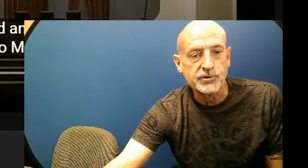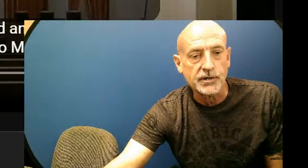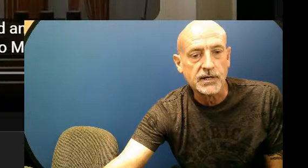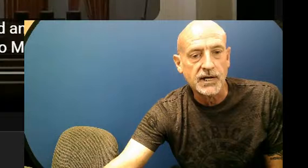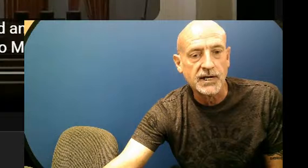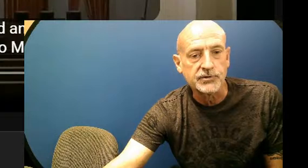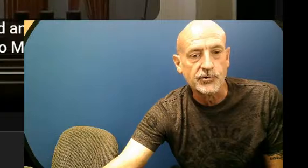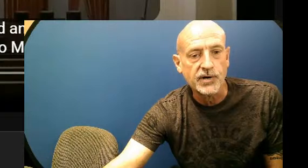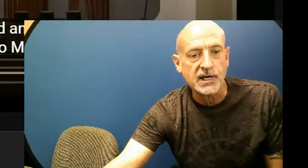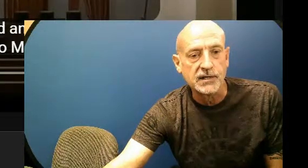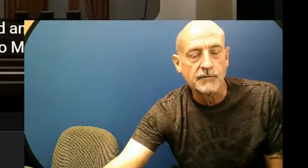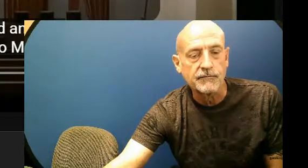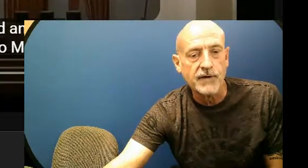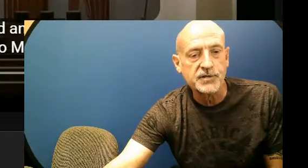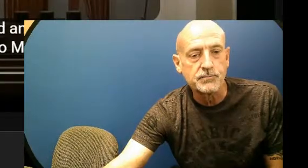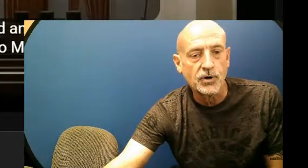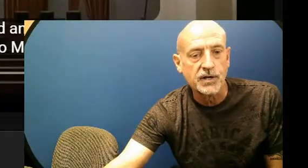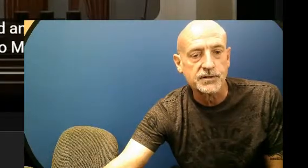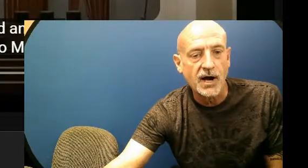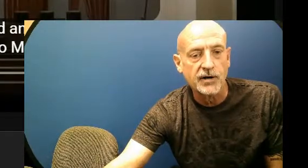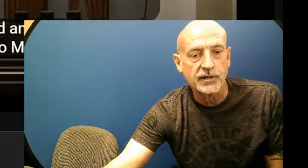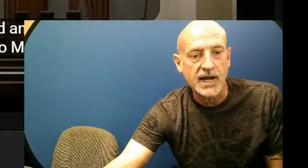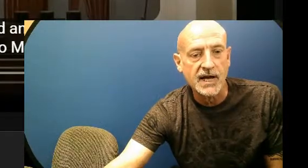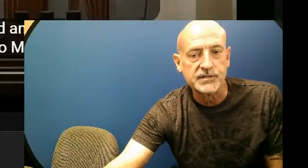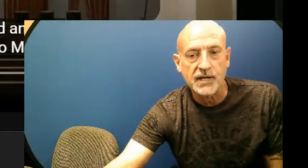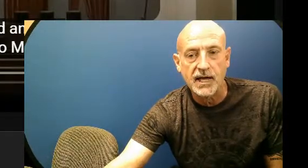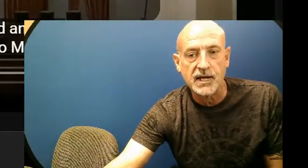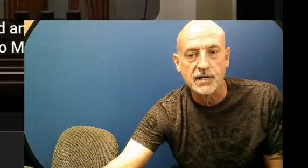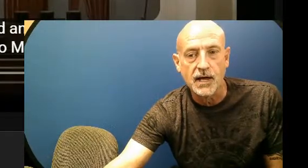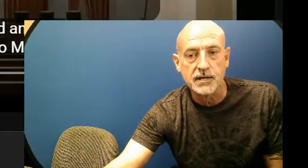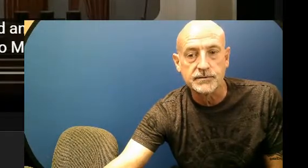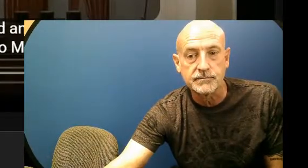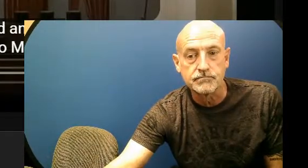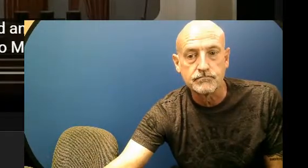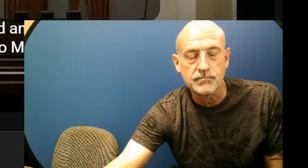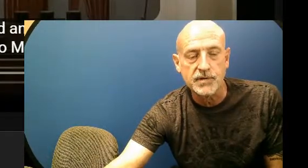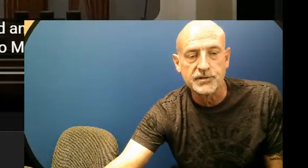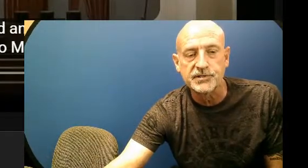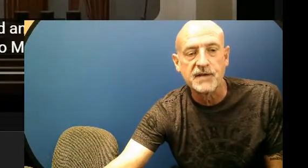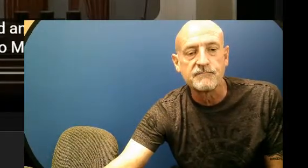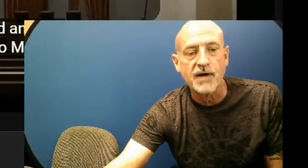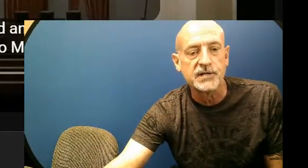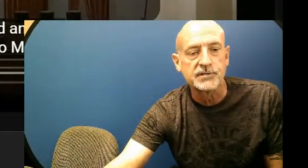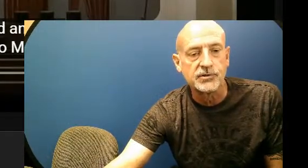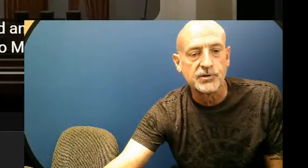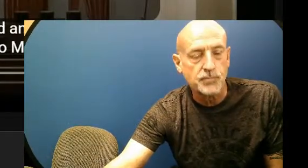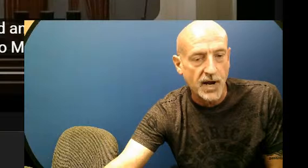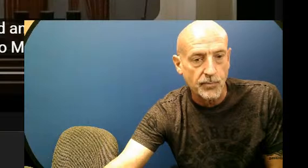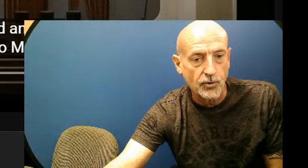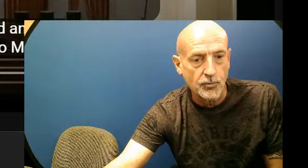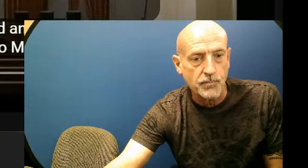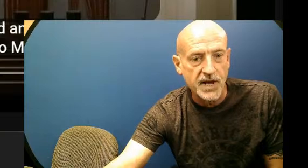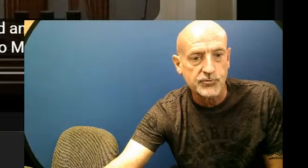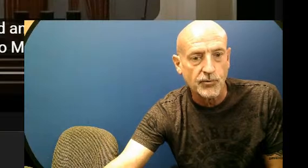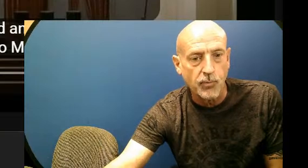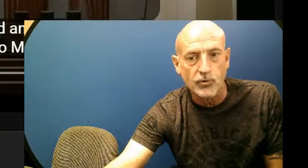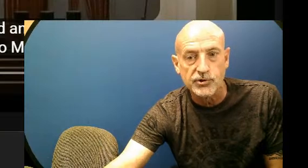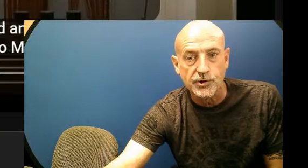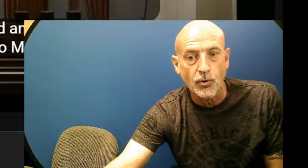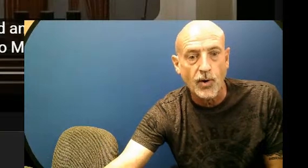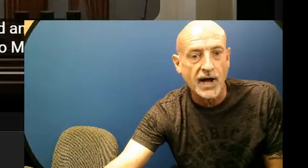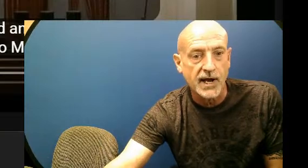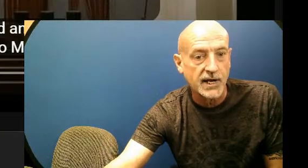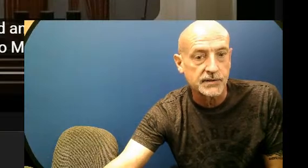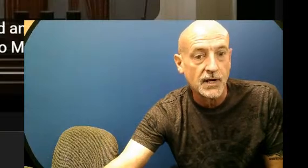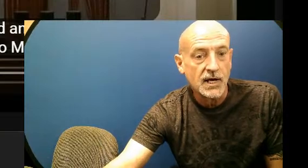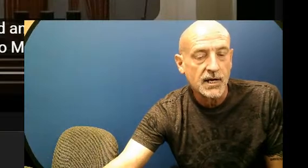conclusion in treating Facebook entirely as an in the same vein as a newspaper who pays reporters to